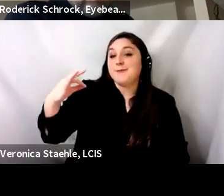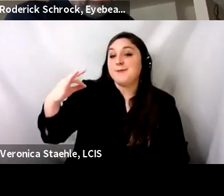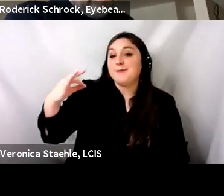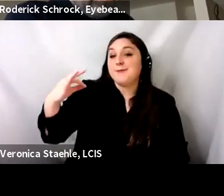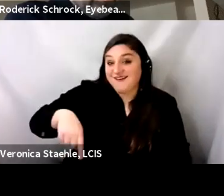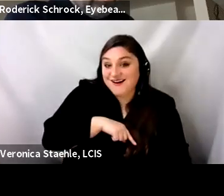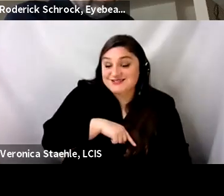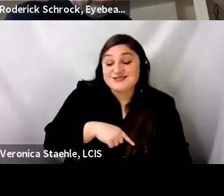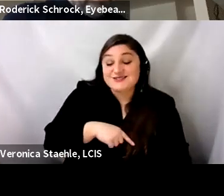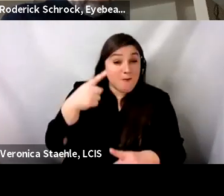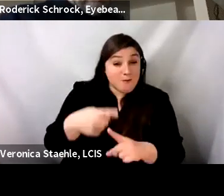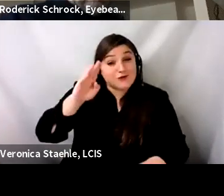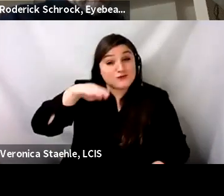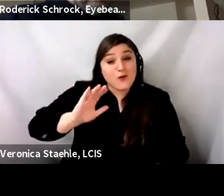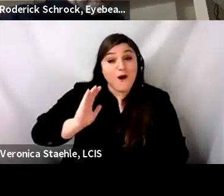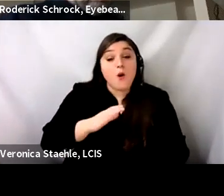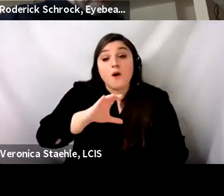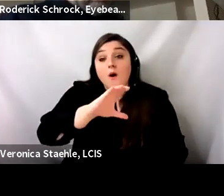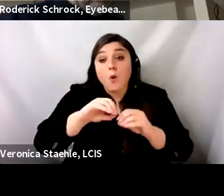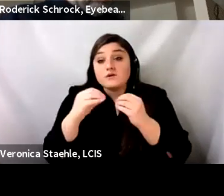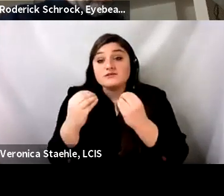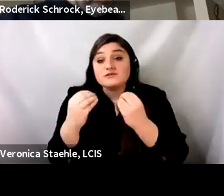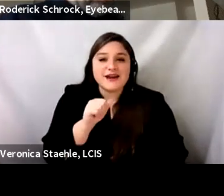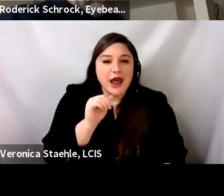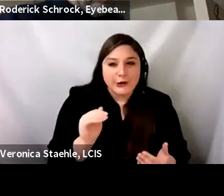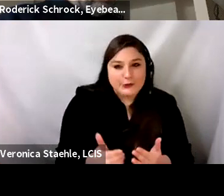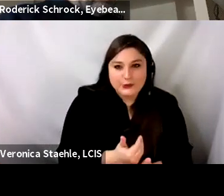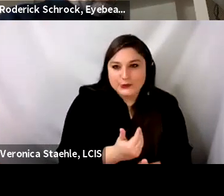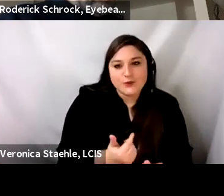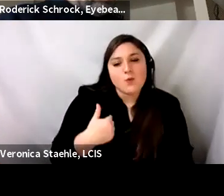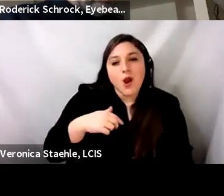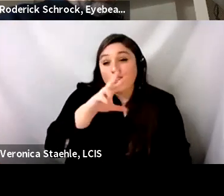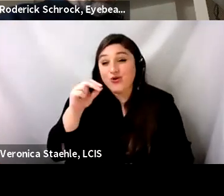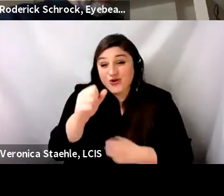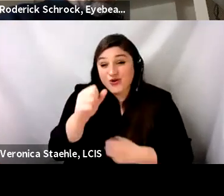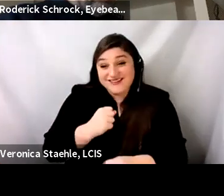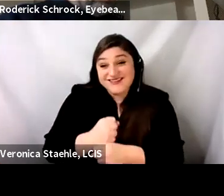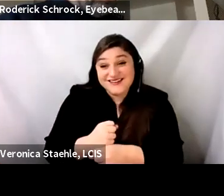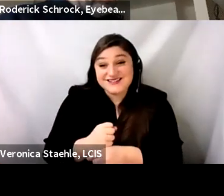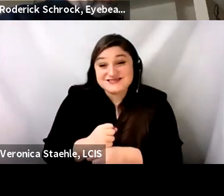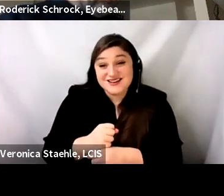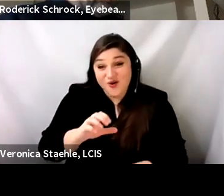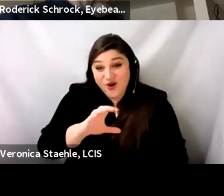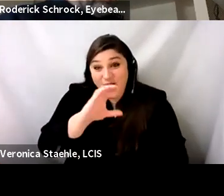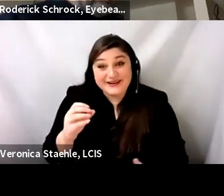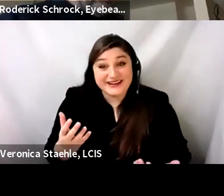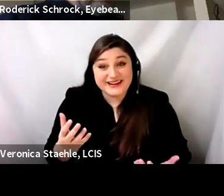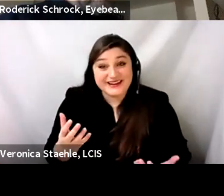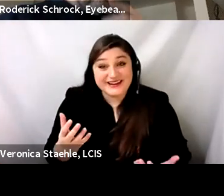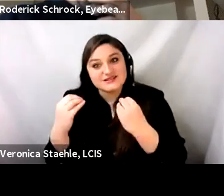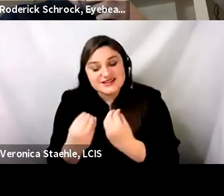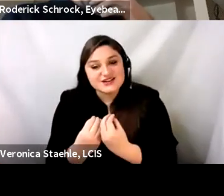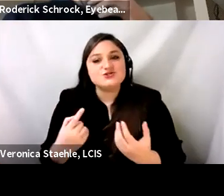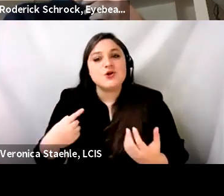know, we've been around for 38 years and so deeply accepted as a part of the community. And from the program staff's